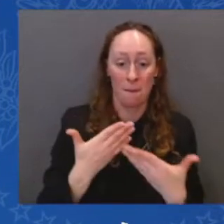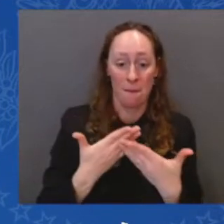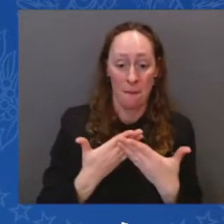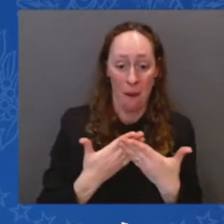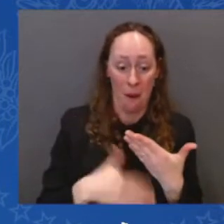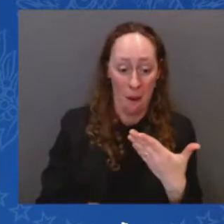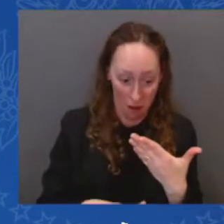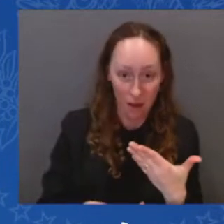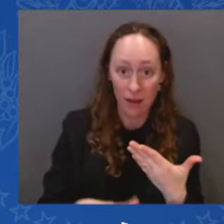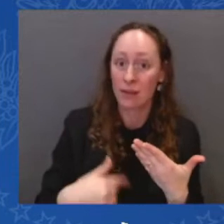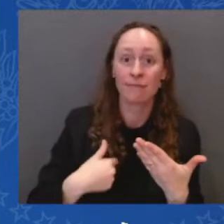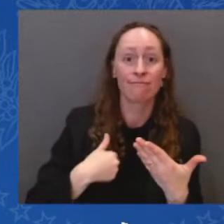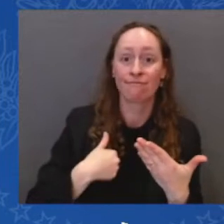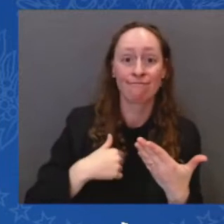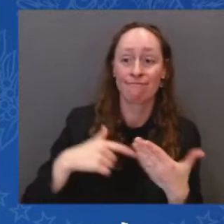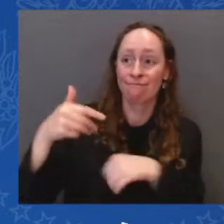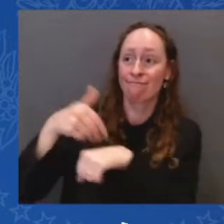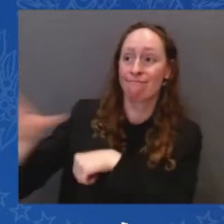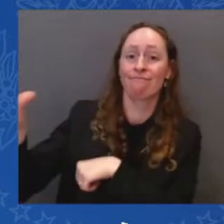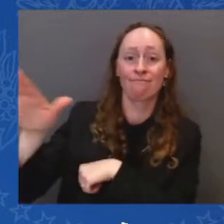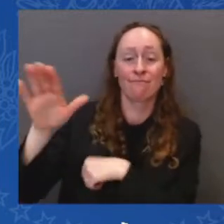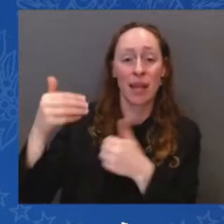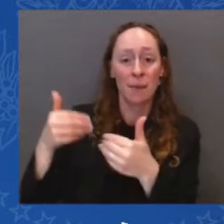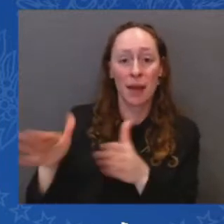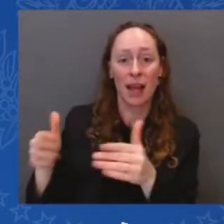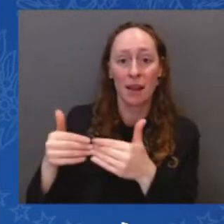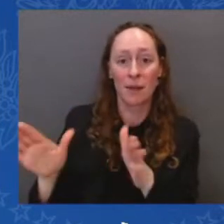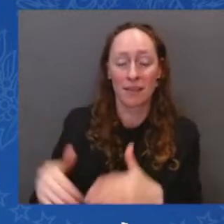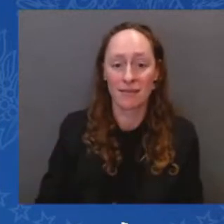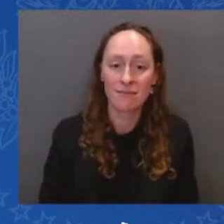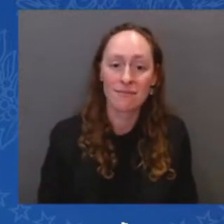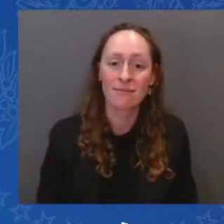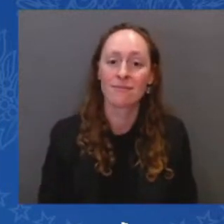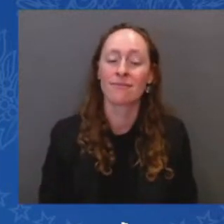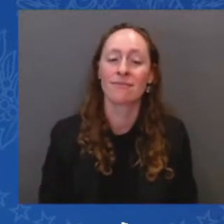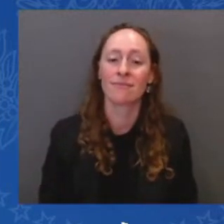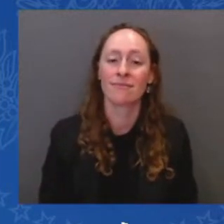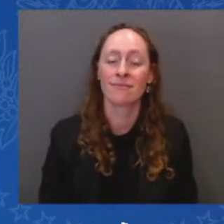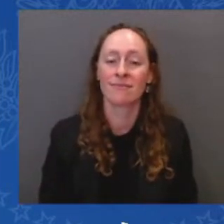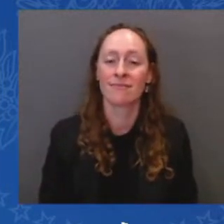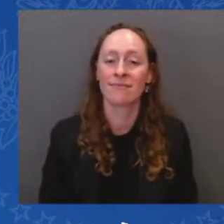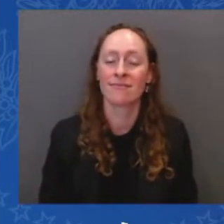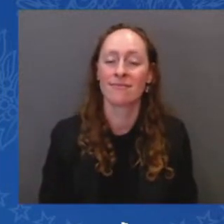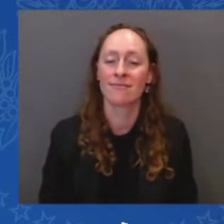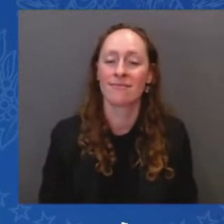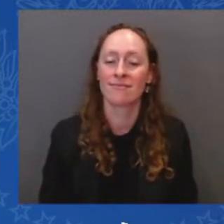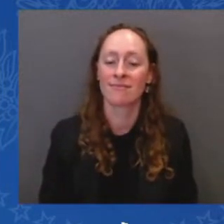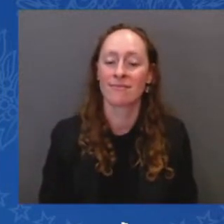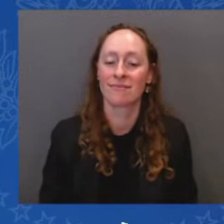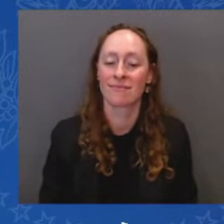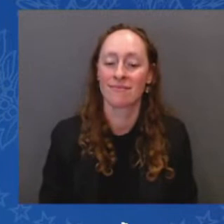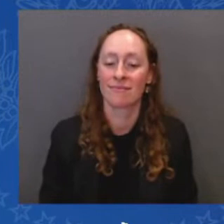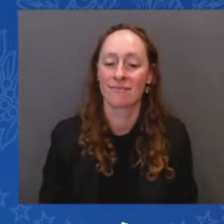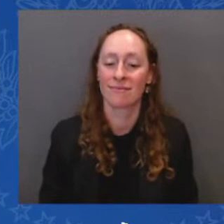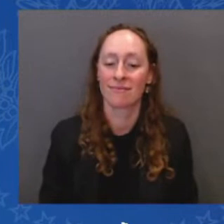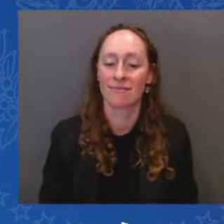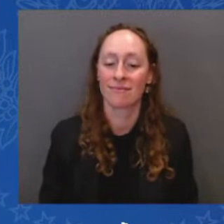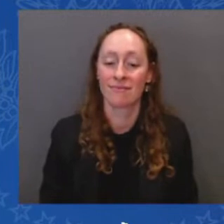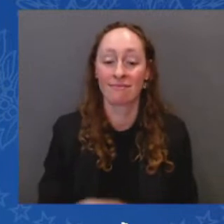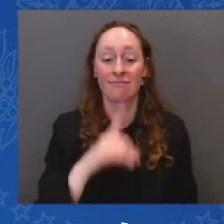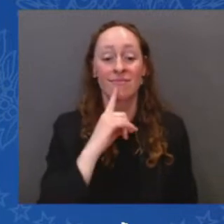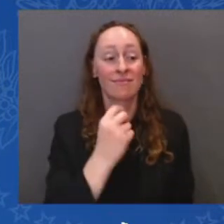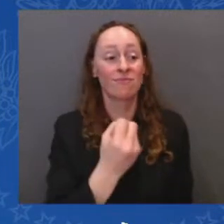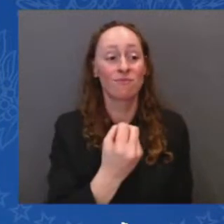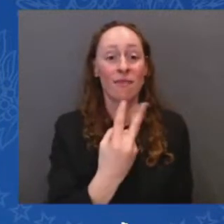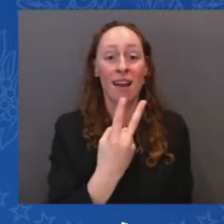And you were 12 and Peter was 10 when terrorists attacked this country on 9/11. And you watched